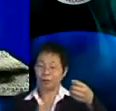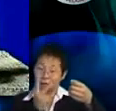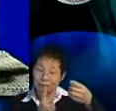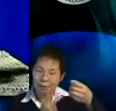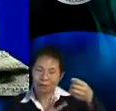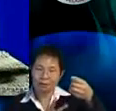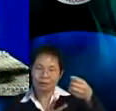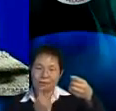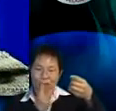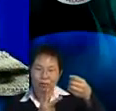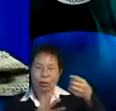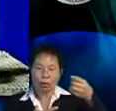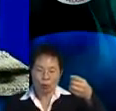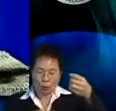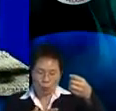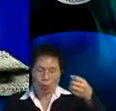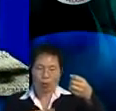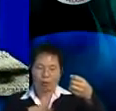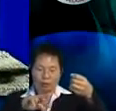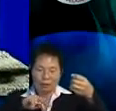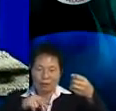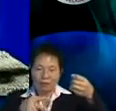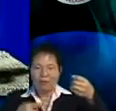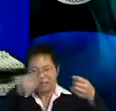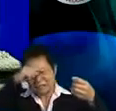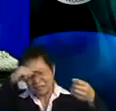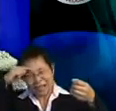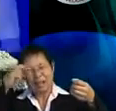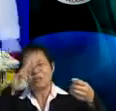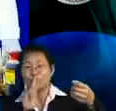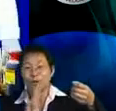See? Now the white precipitate turns dark red.